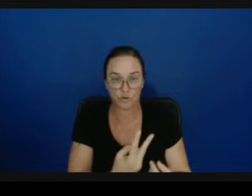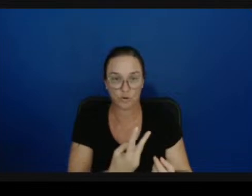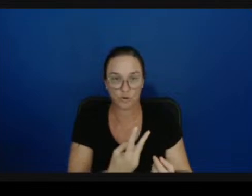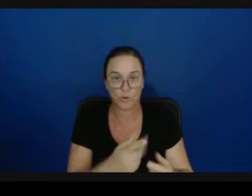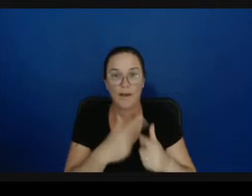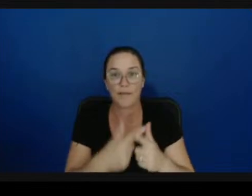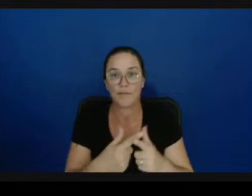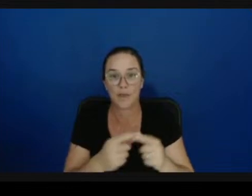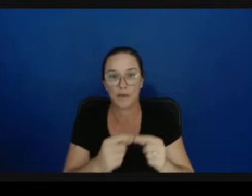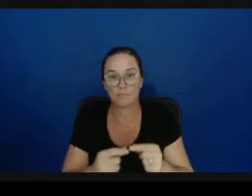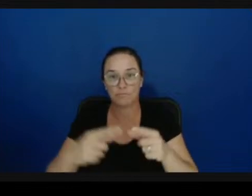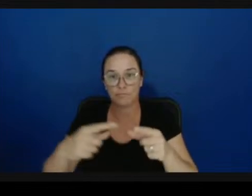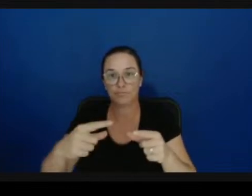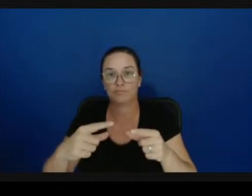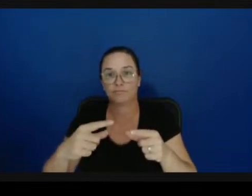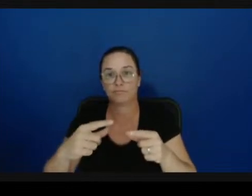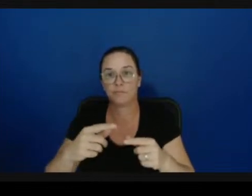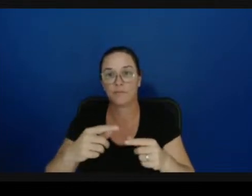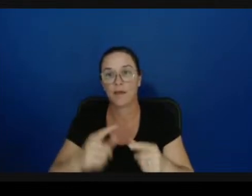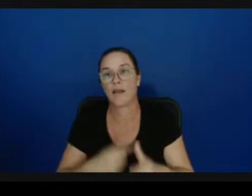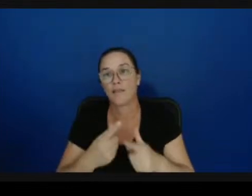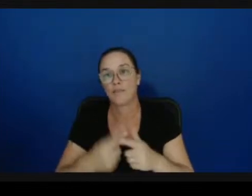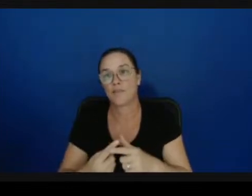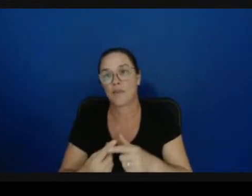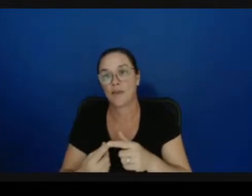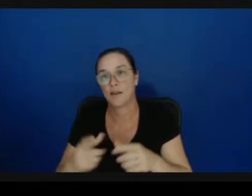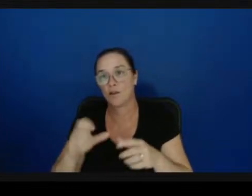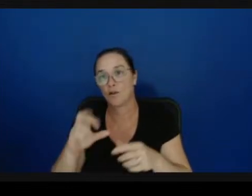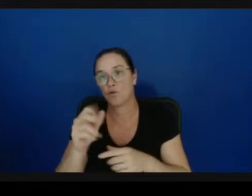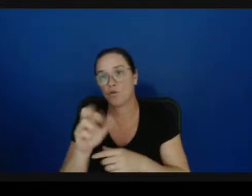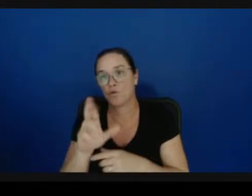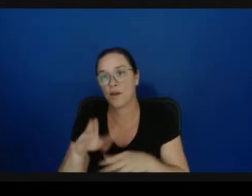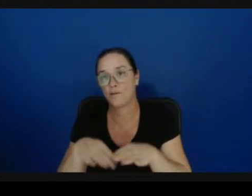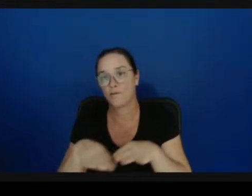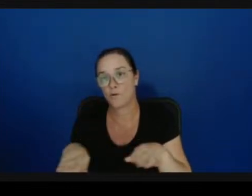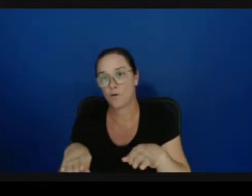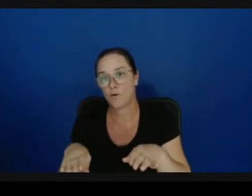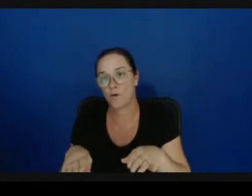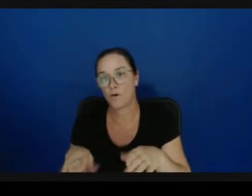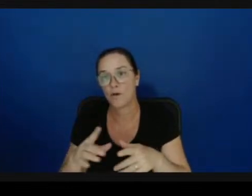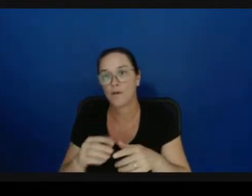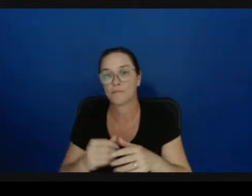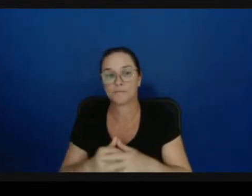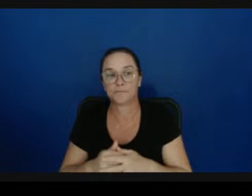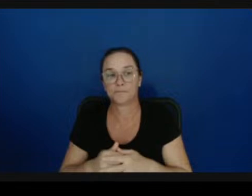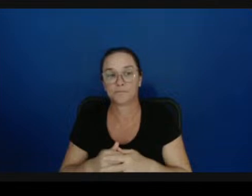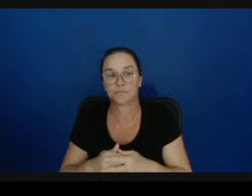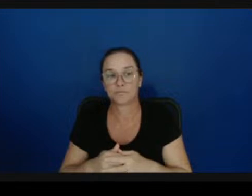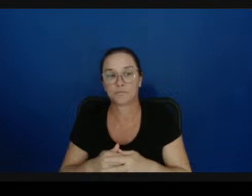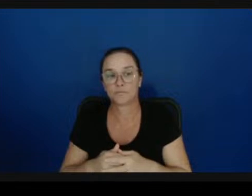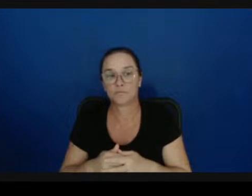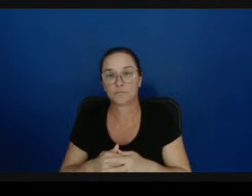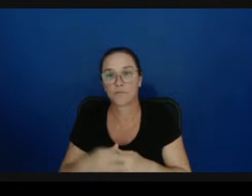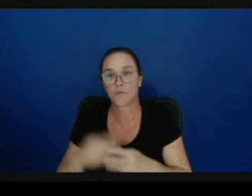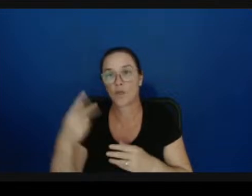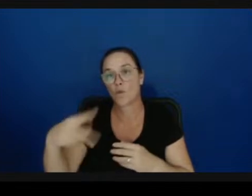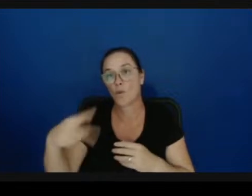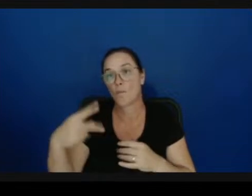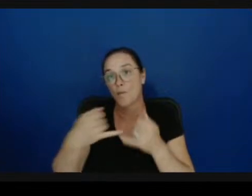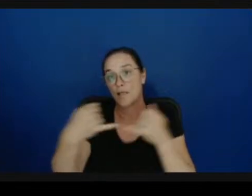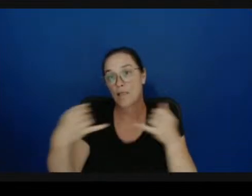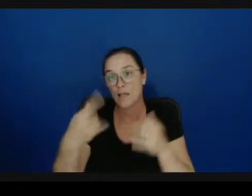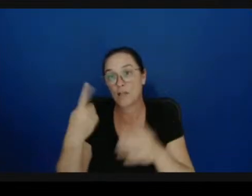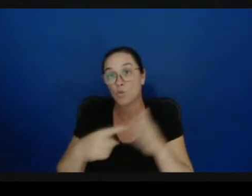reactivation, opening of fissures on the crater floor, filling the northern segment here. The purple lines are the active fissures